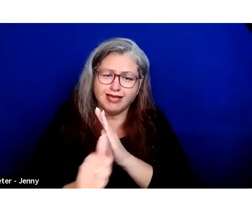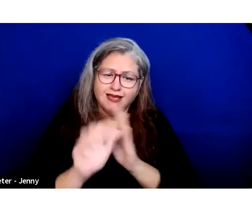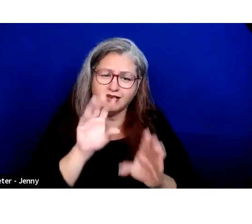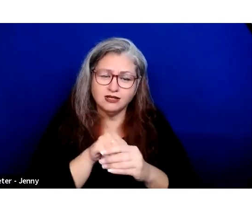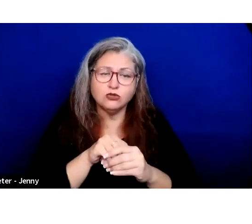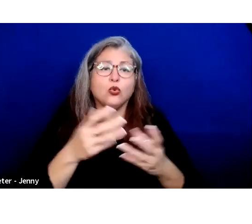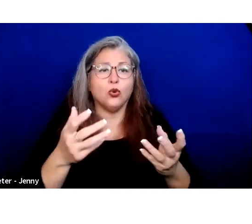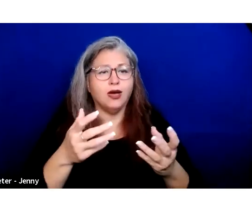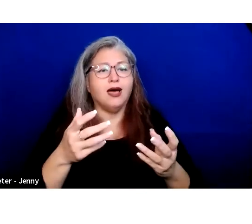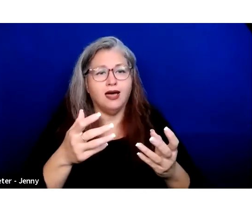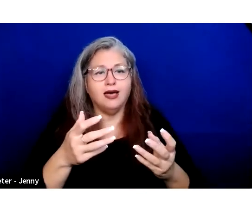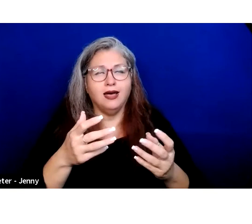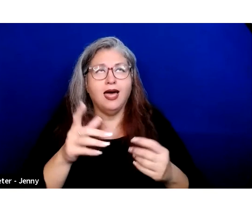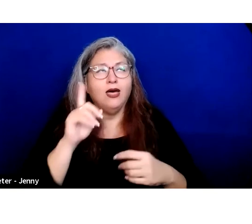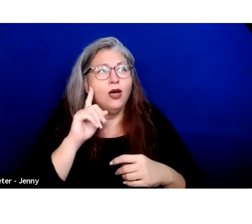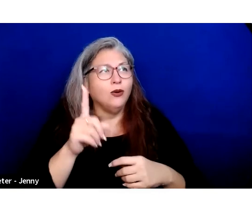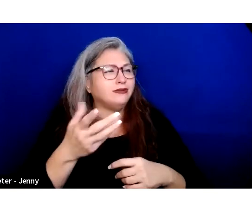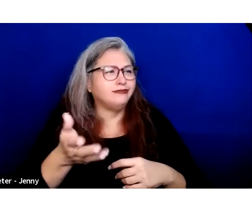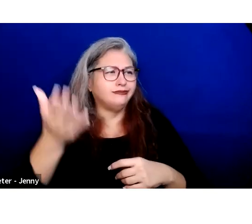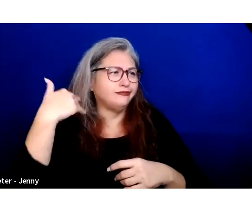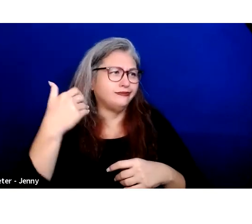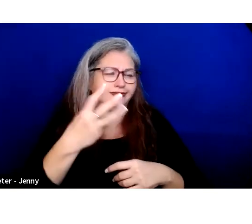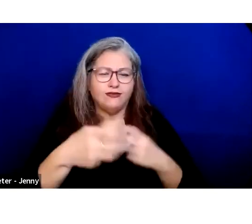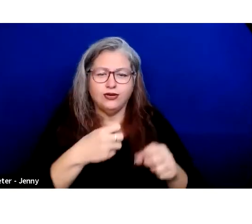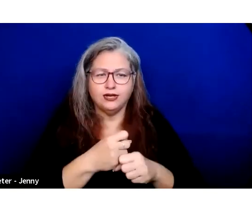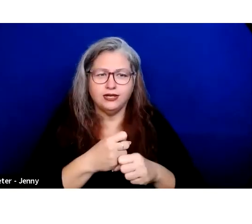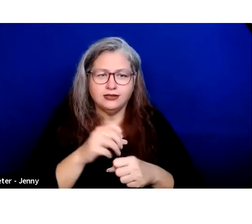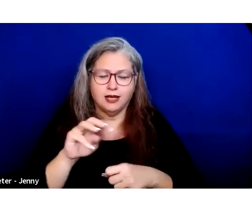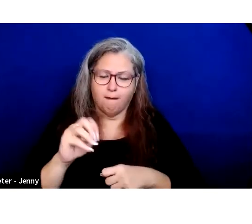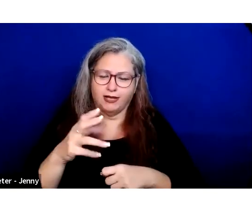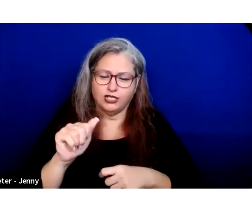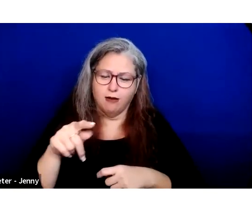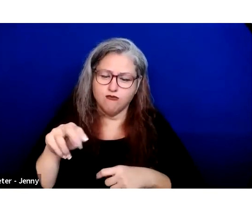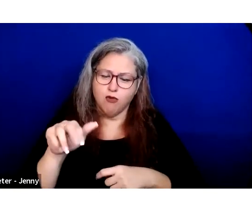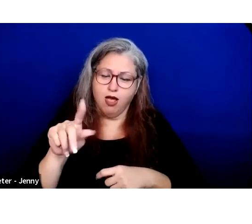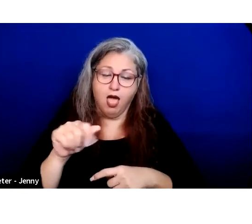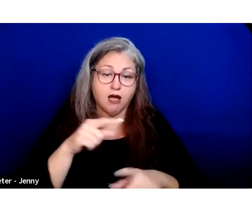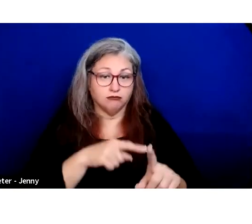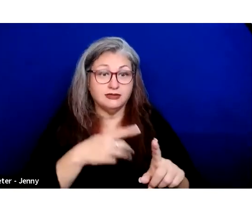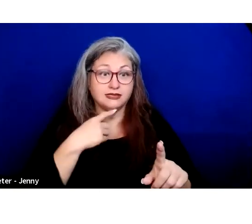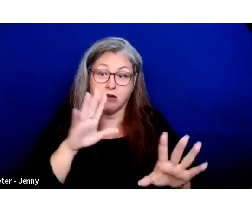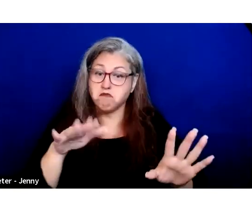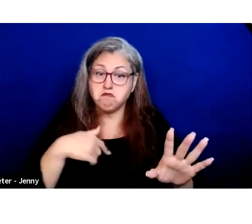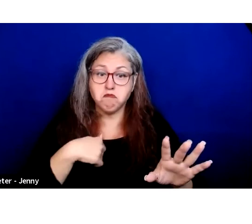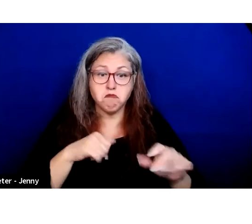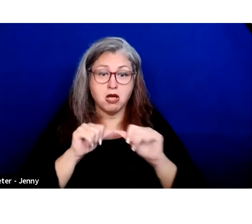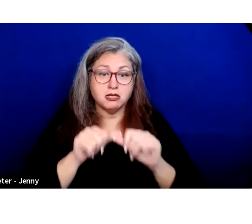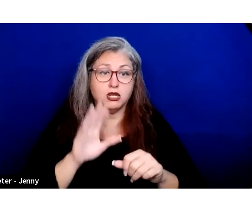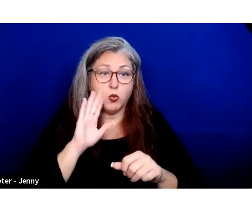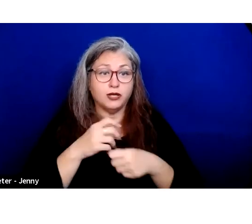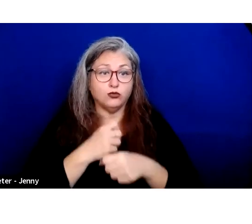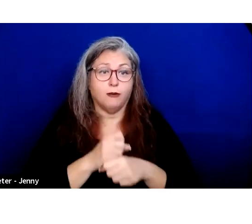So and there was years ago, Lucia Prada actually said, right, I'm going to continue